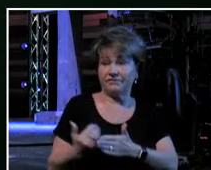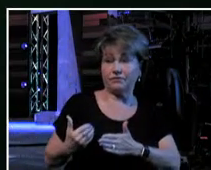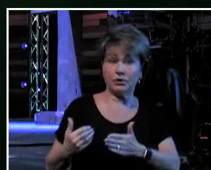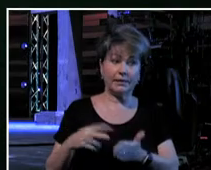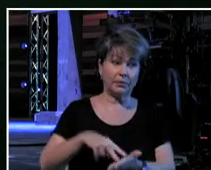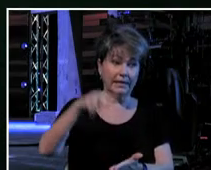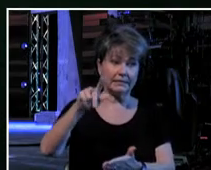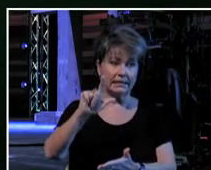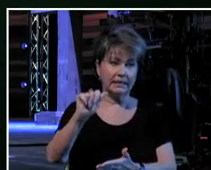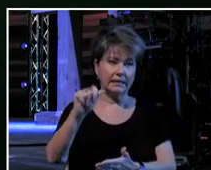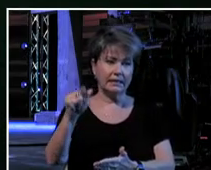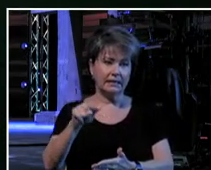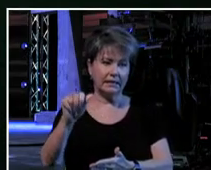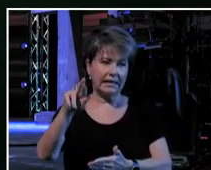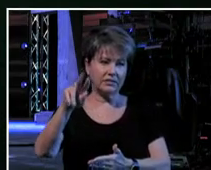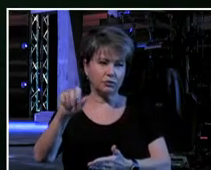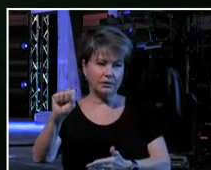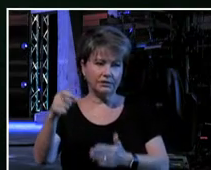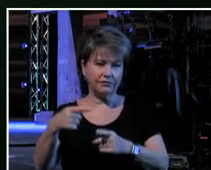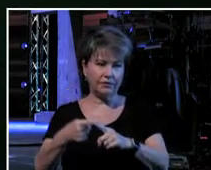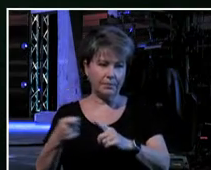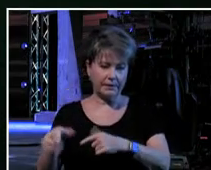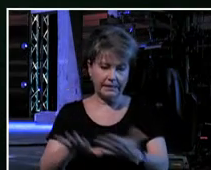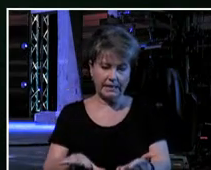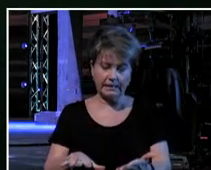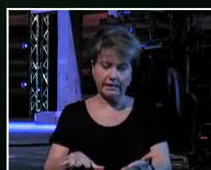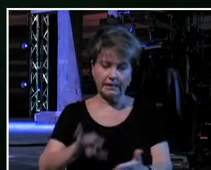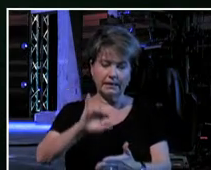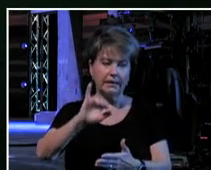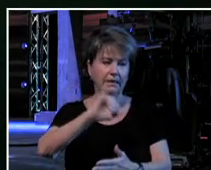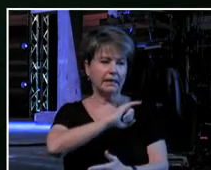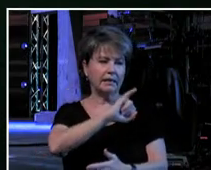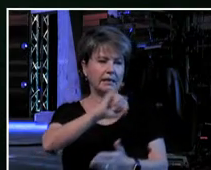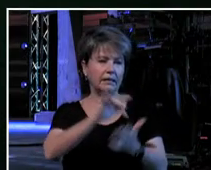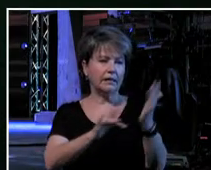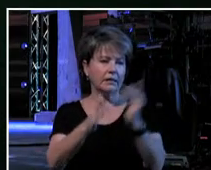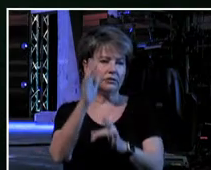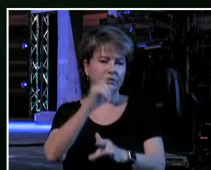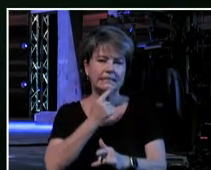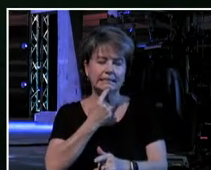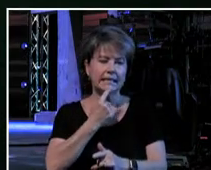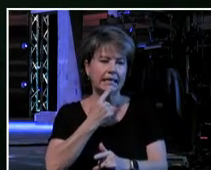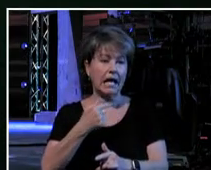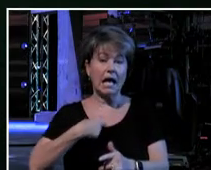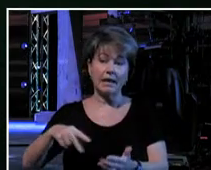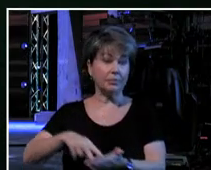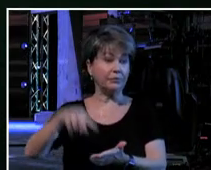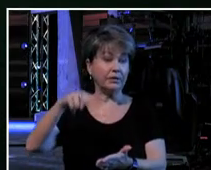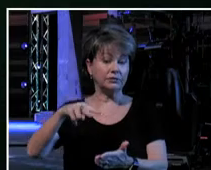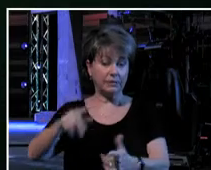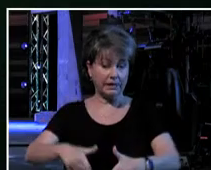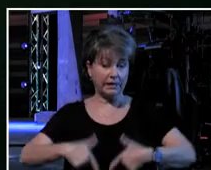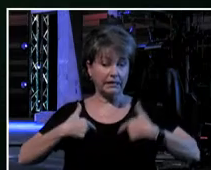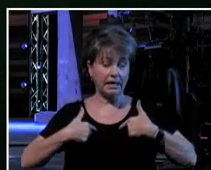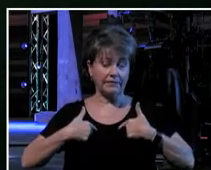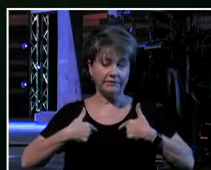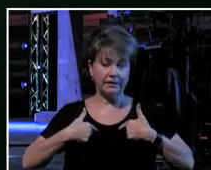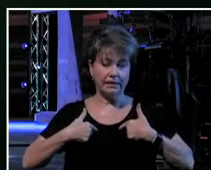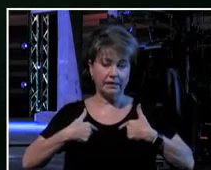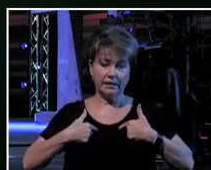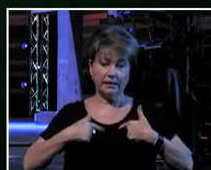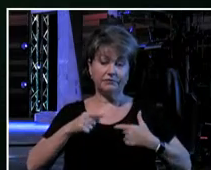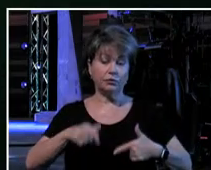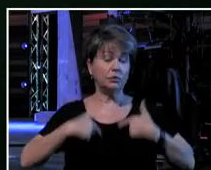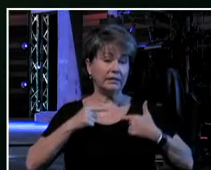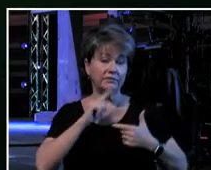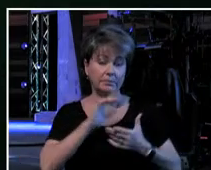dead, I am the resurrection and the life. Whoever believes in me, though he die, yet shall he live. And everyone who lives and believes